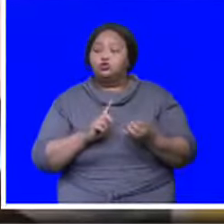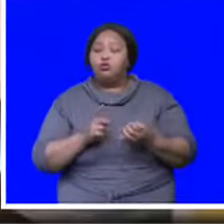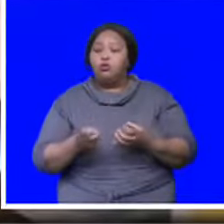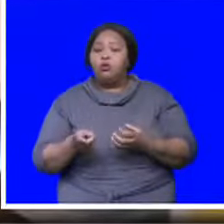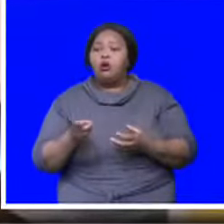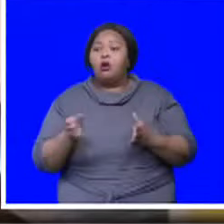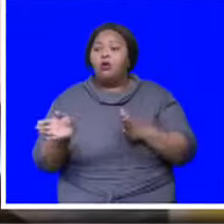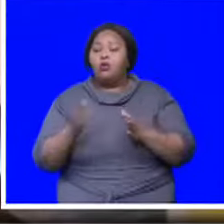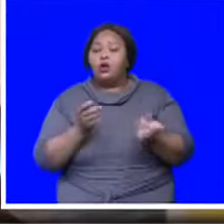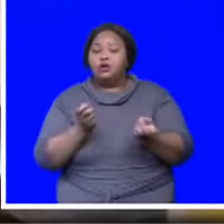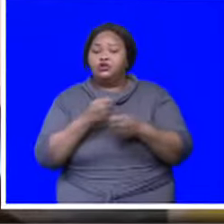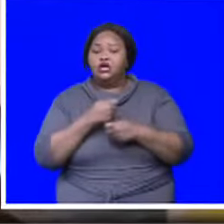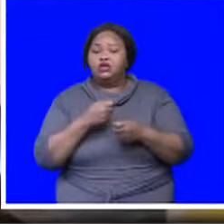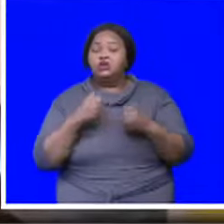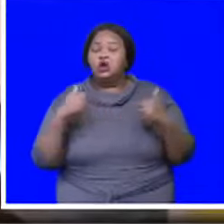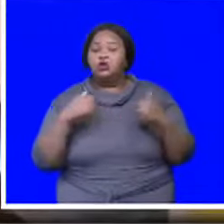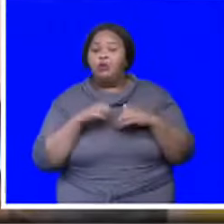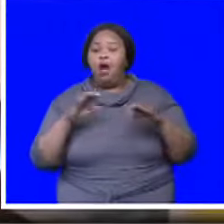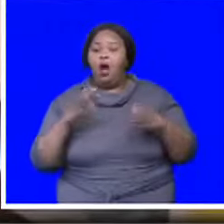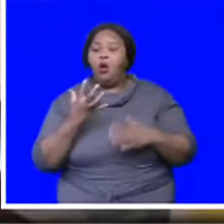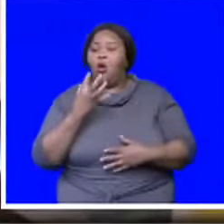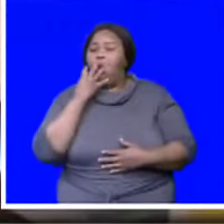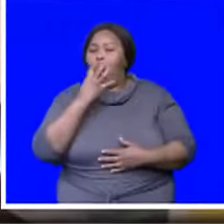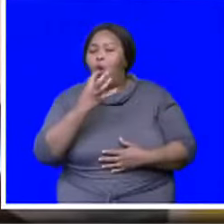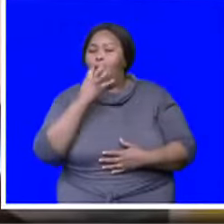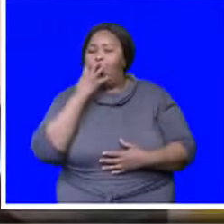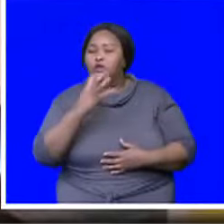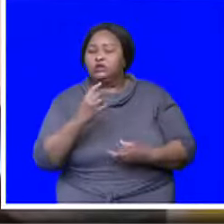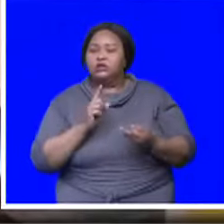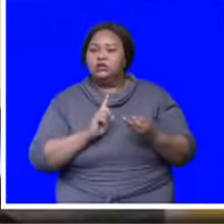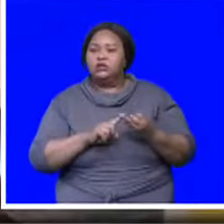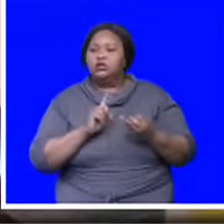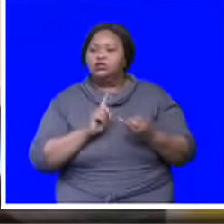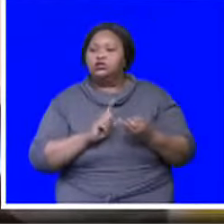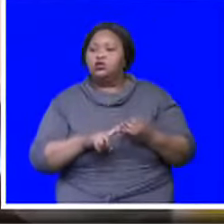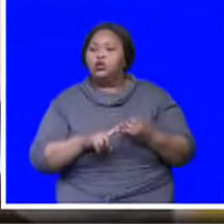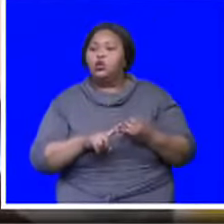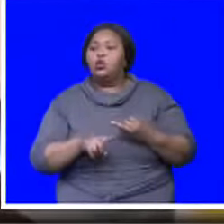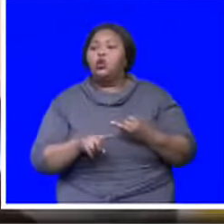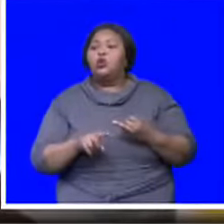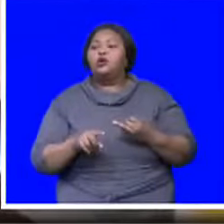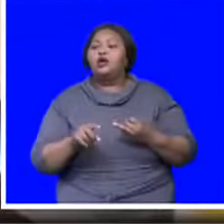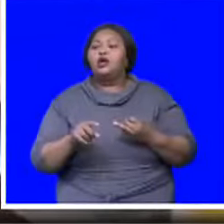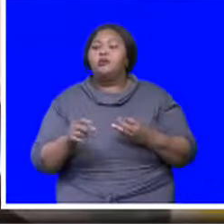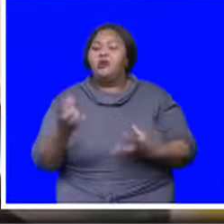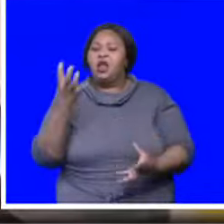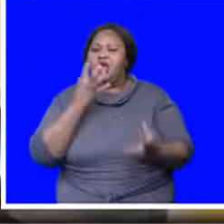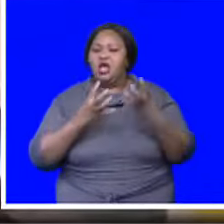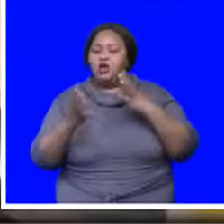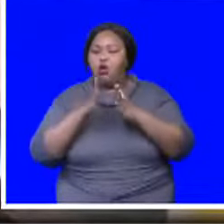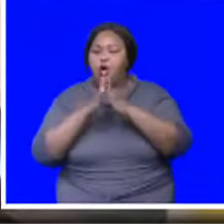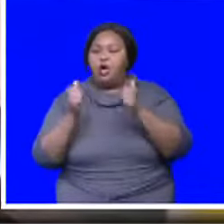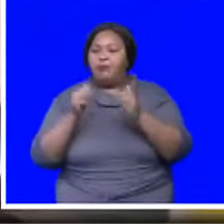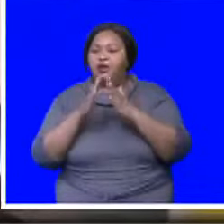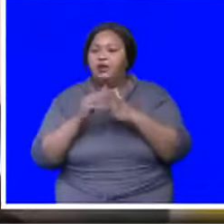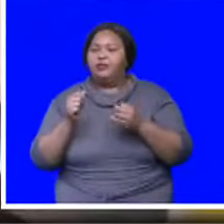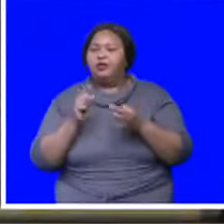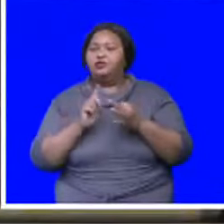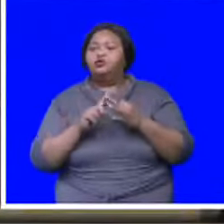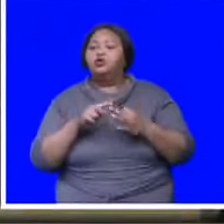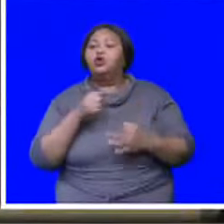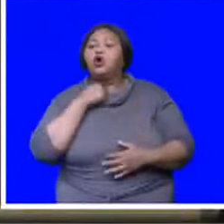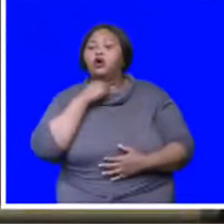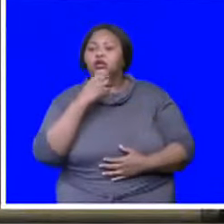fires, can also cause less rain, which then results to drought. It also causes more